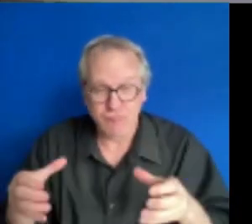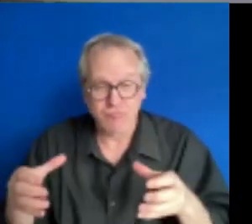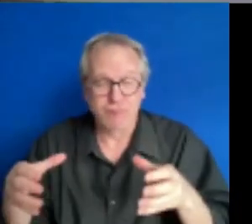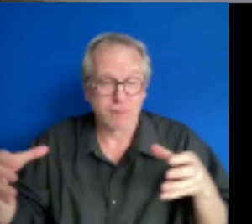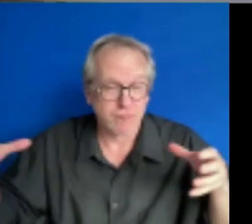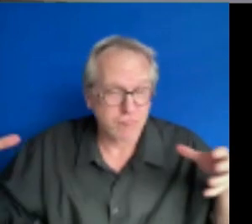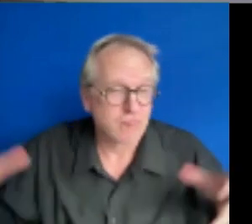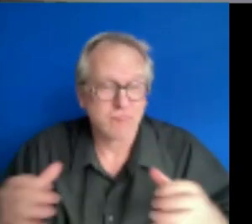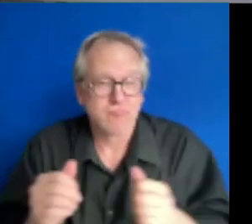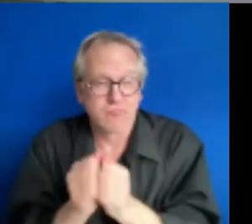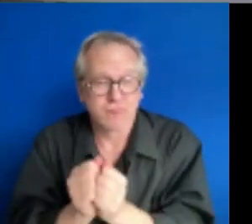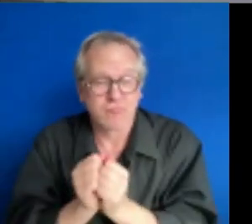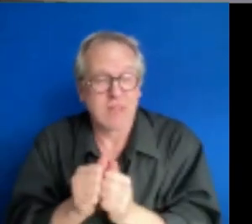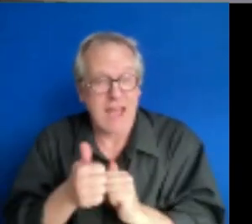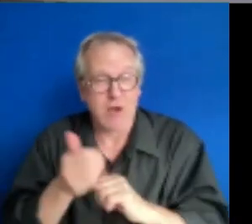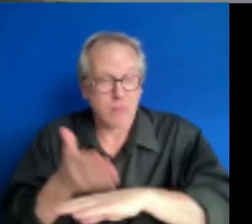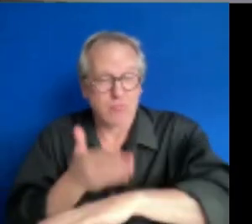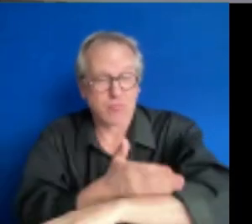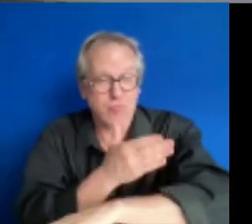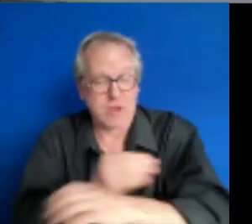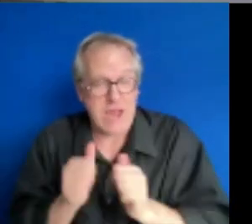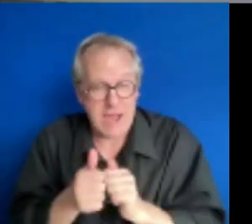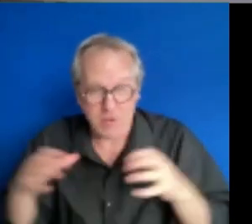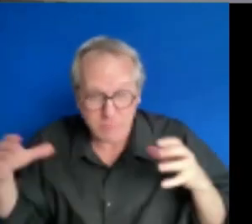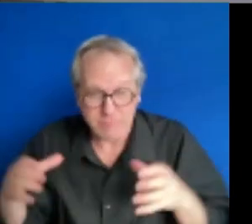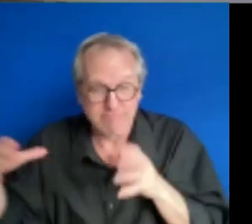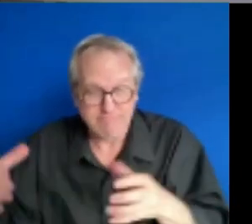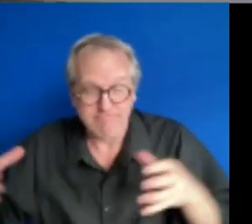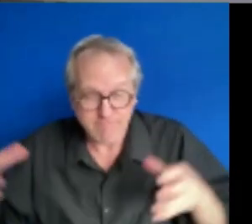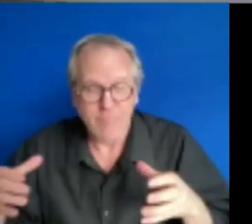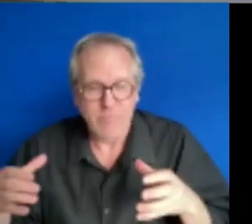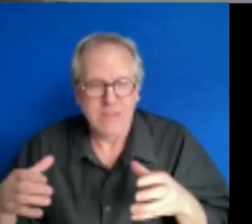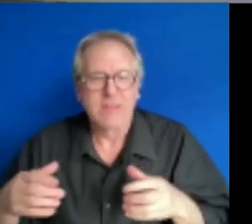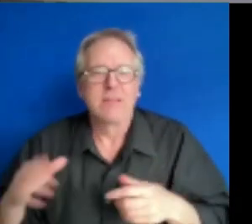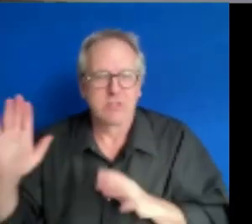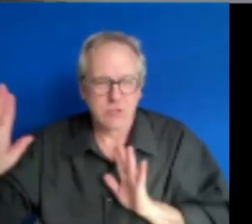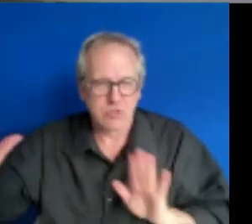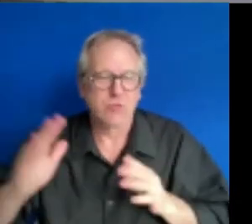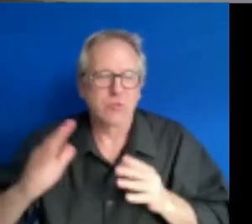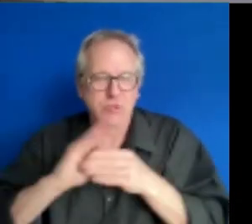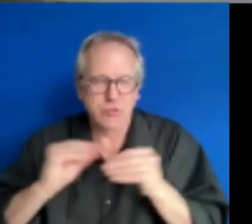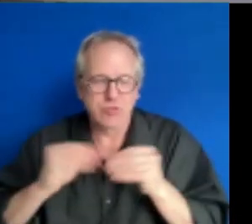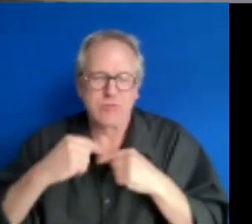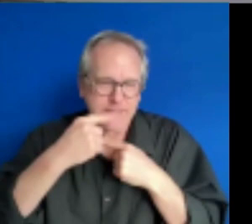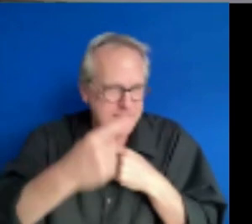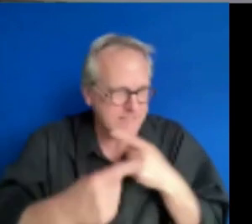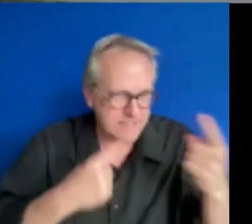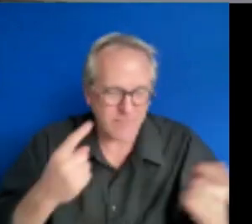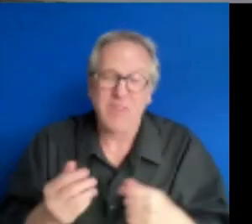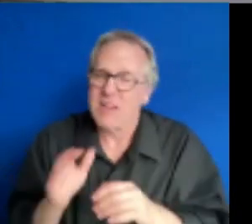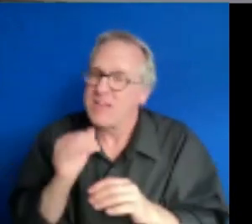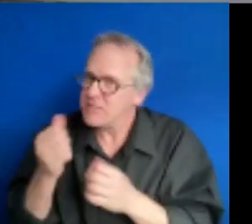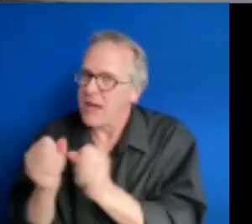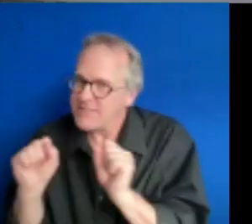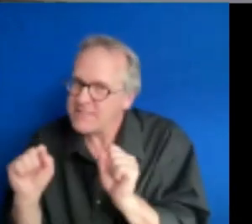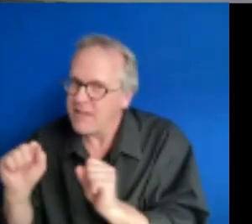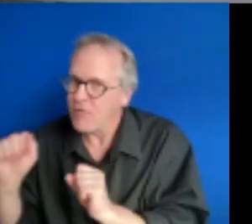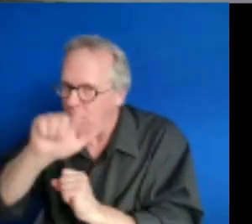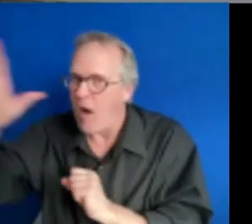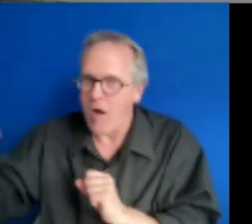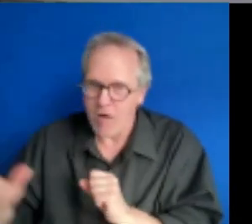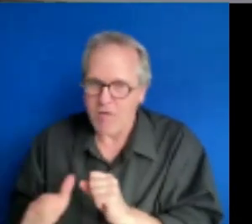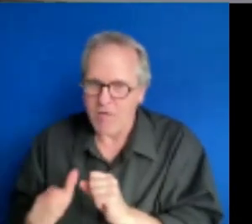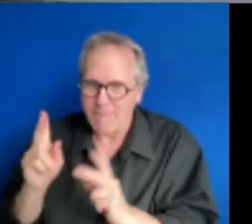will continue to make progress is by telling our stories. And it's not safe for everyone to do that, and it's